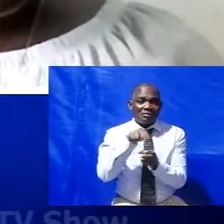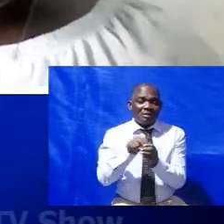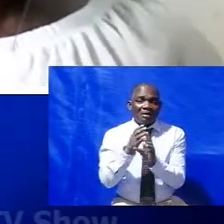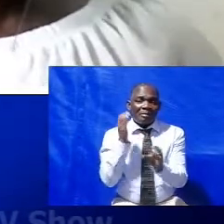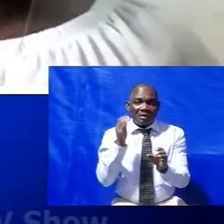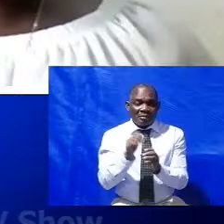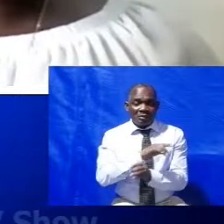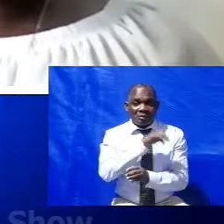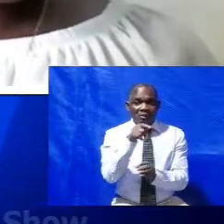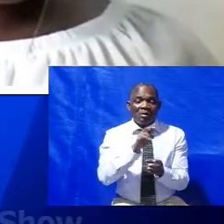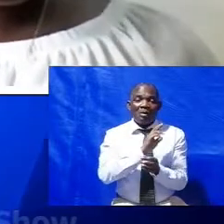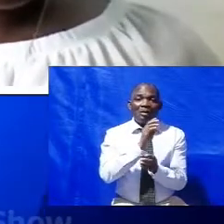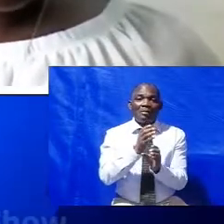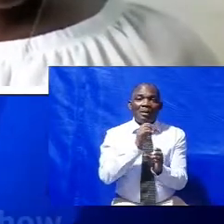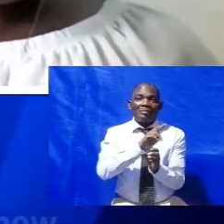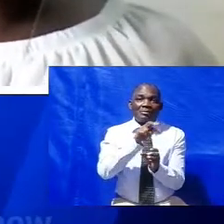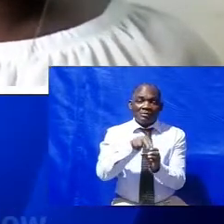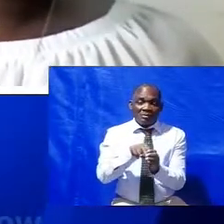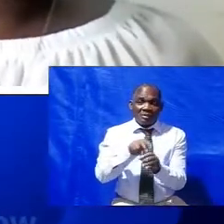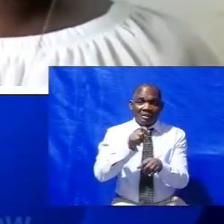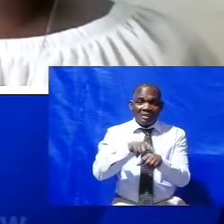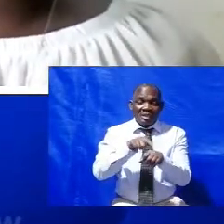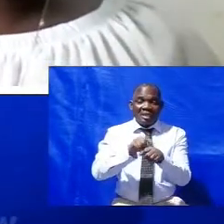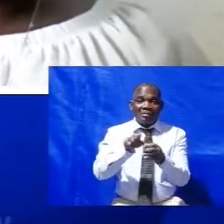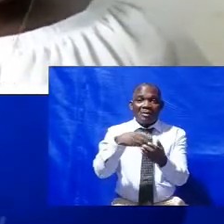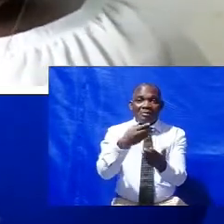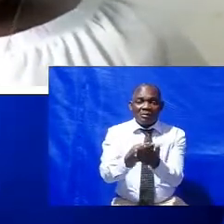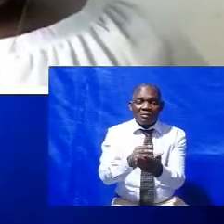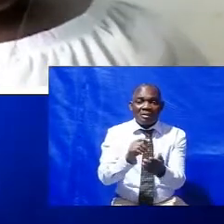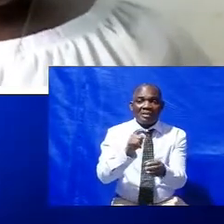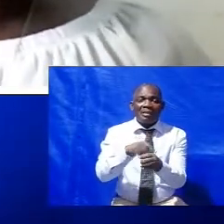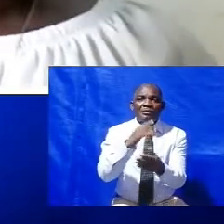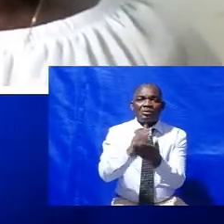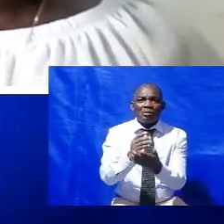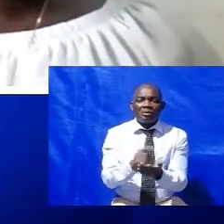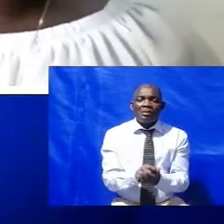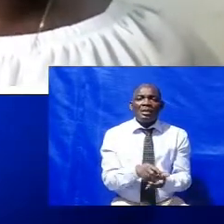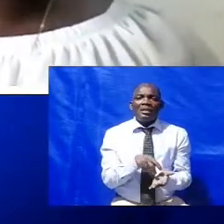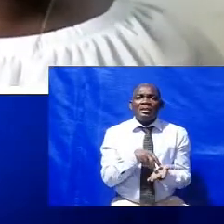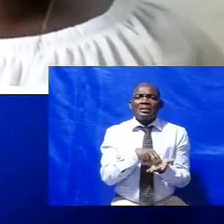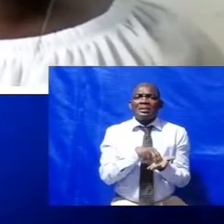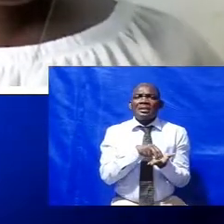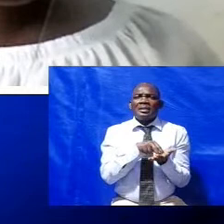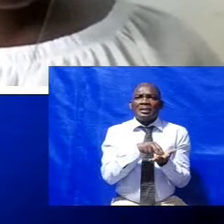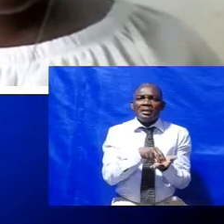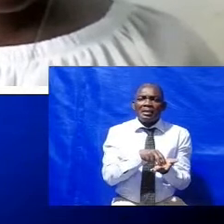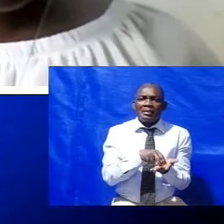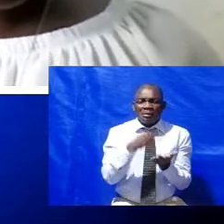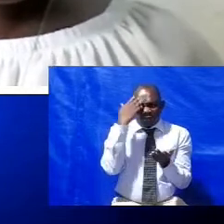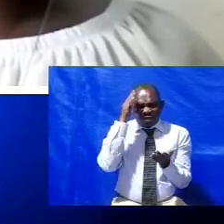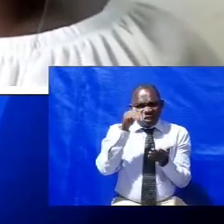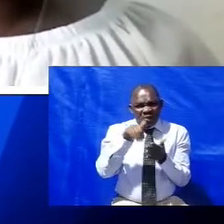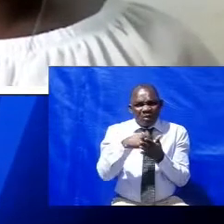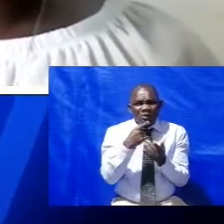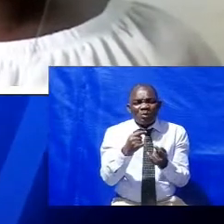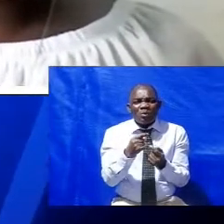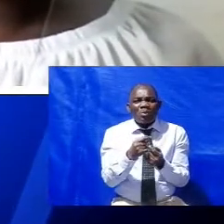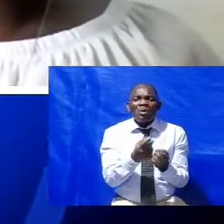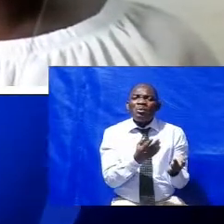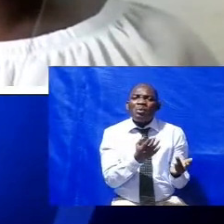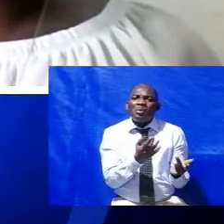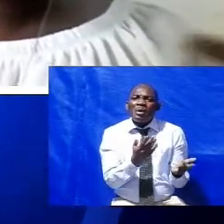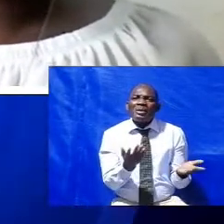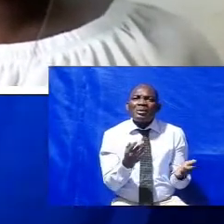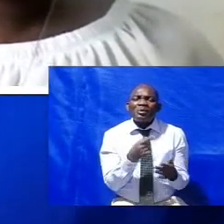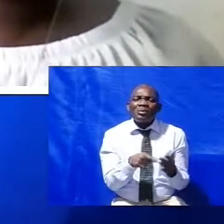bus. So I get into the bus, and it's time to alight. And then I stand there. I don't know whether